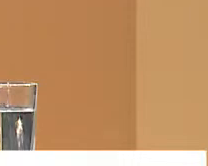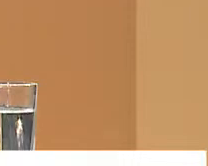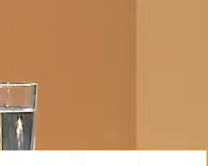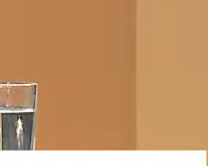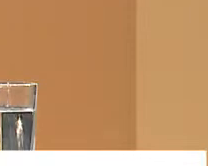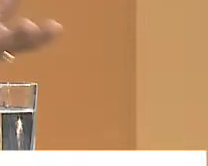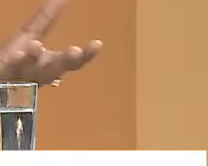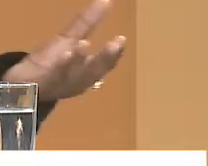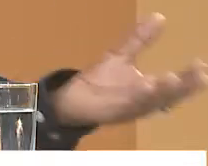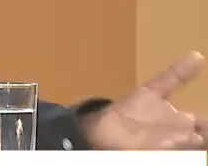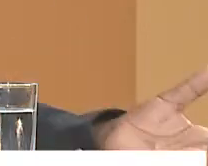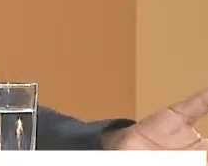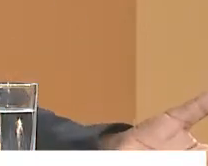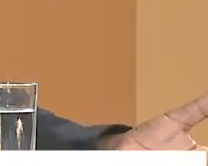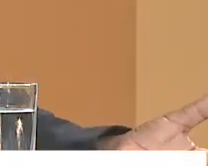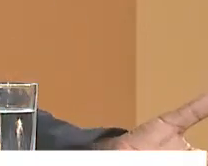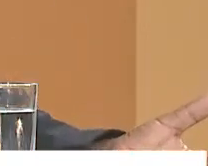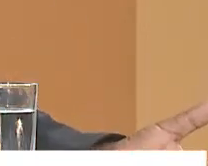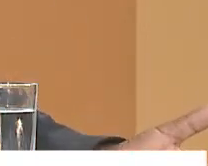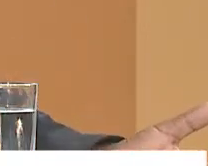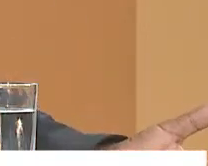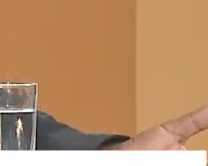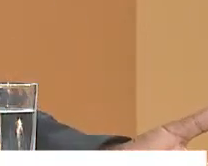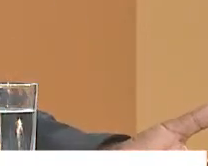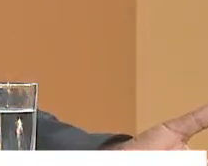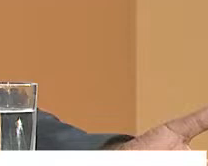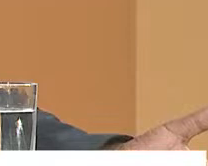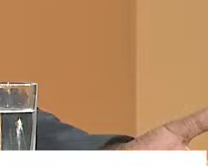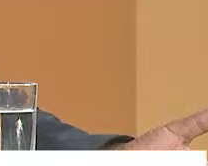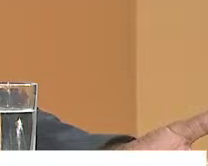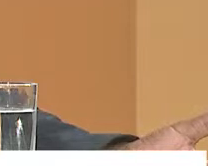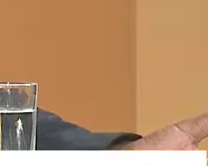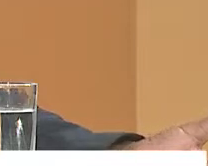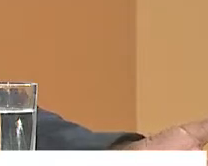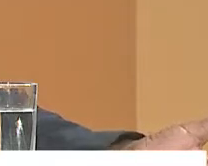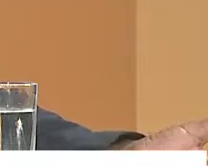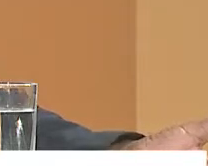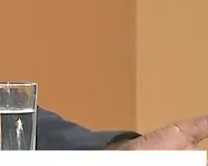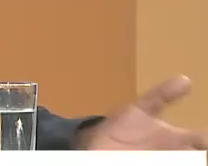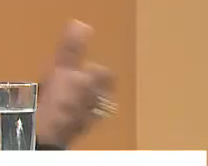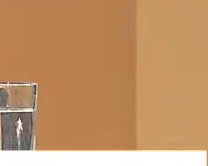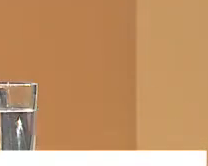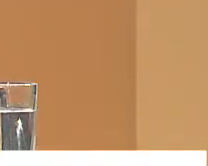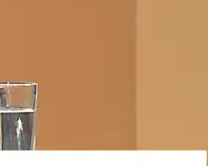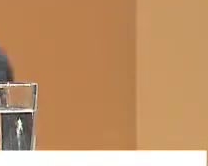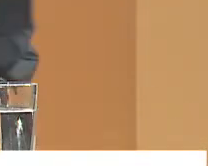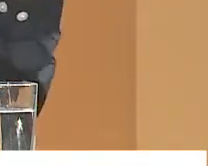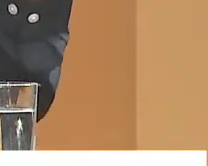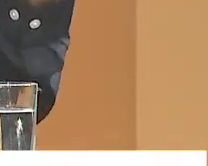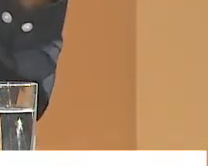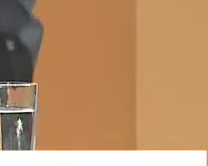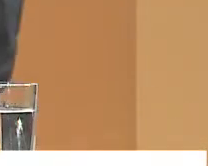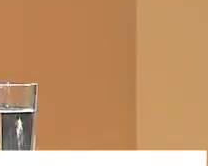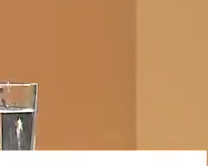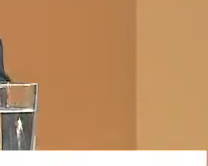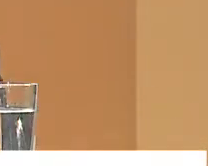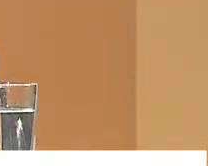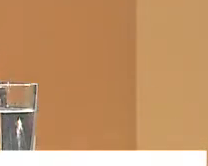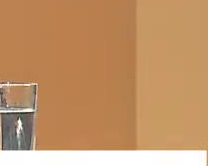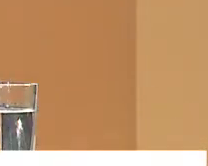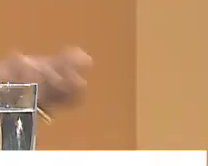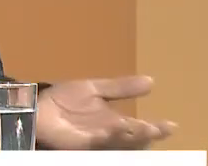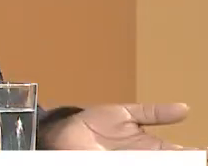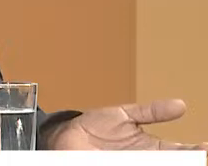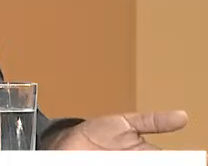and you see, many people are really wondering whether the refugee issue is even a national issue or a